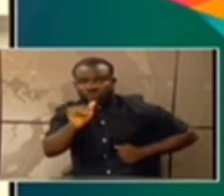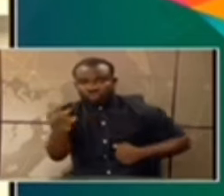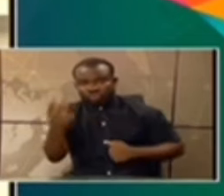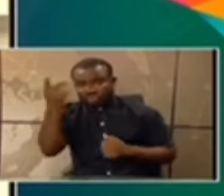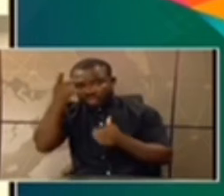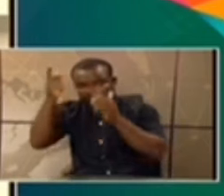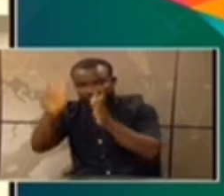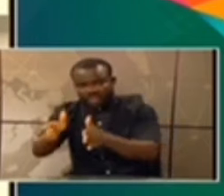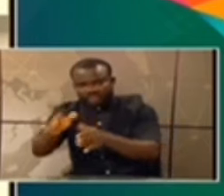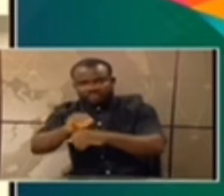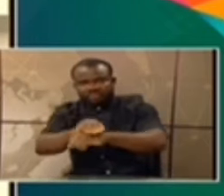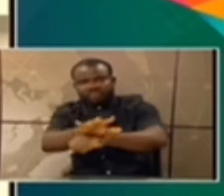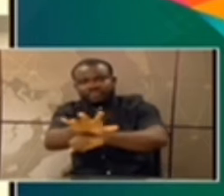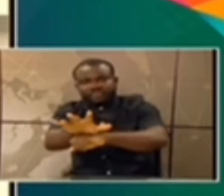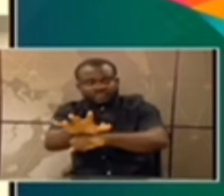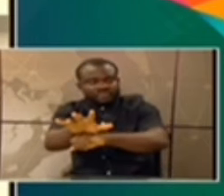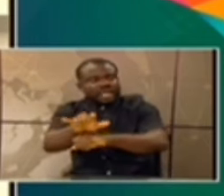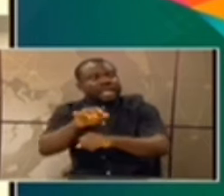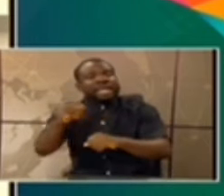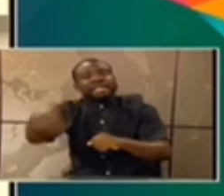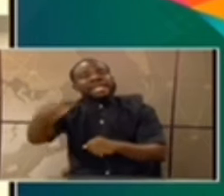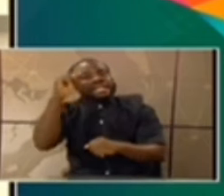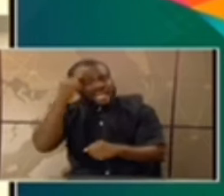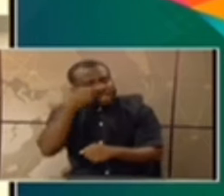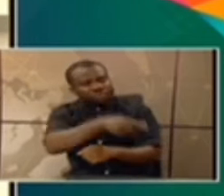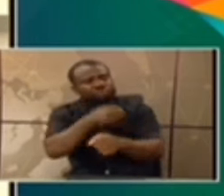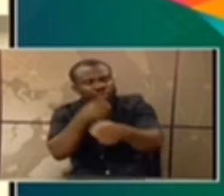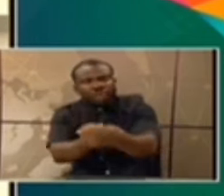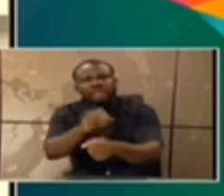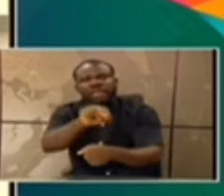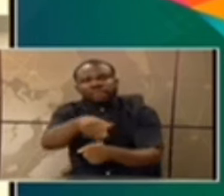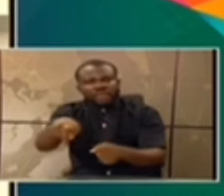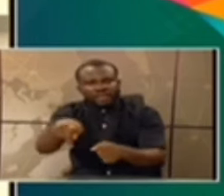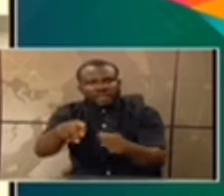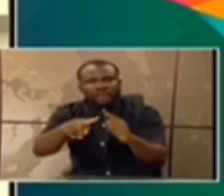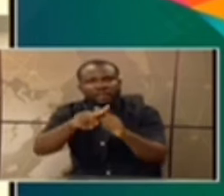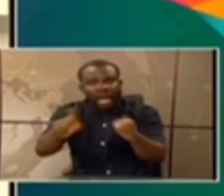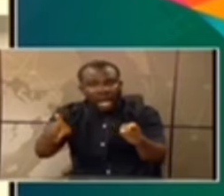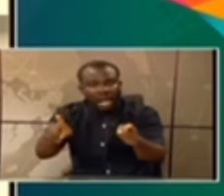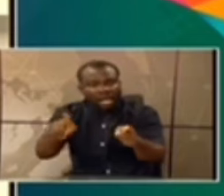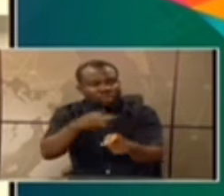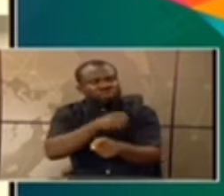So we are so nyam NPP ni. Na mu ni misanka we ye NPP ni. Ba se wo nyam NPP ni.